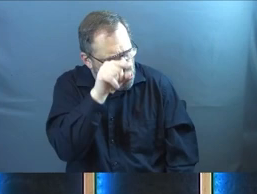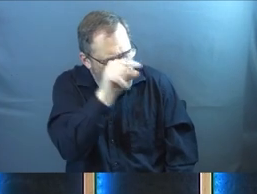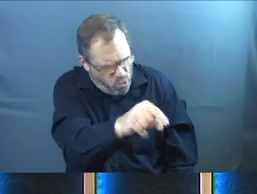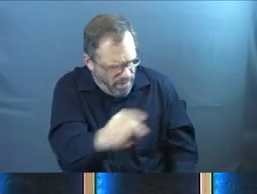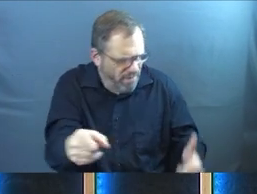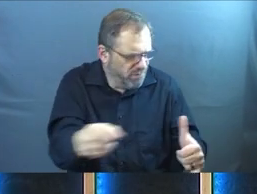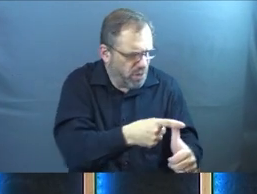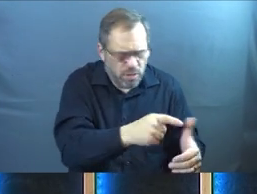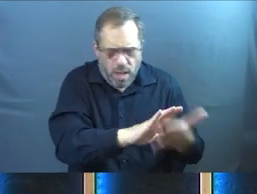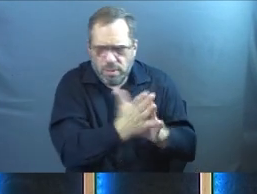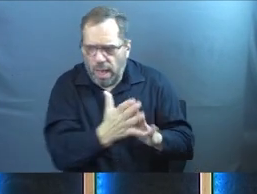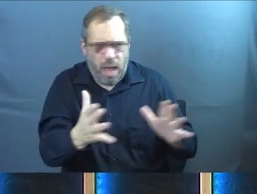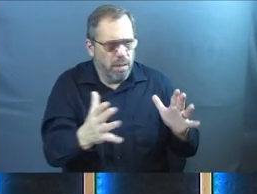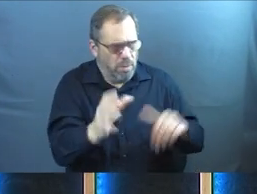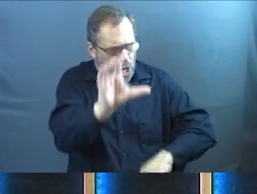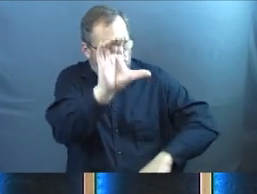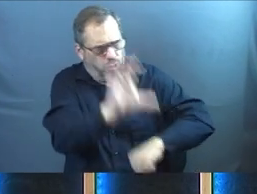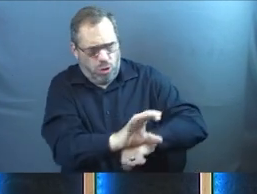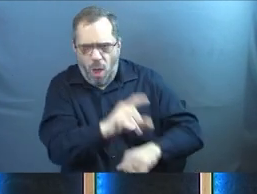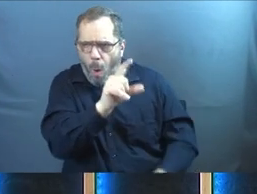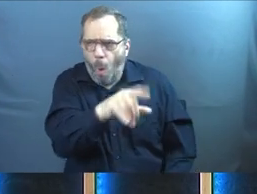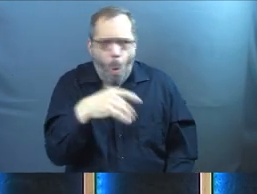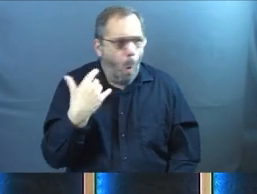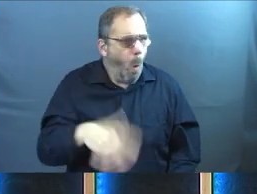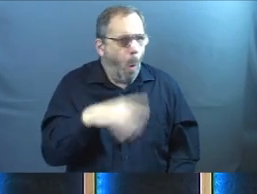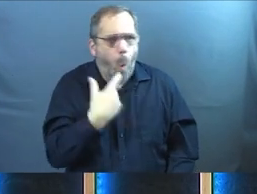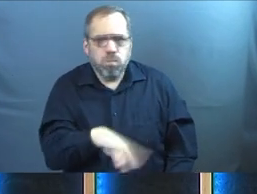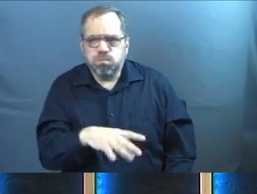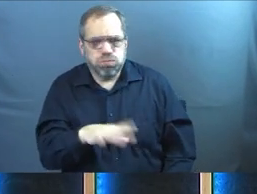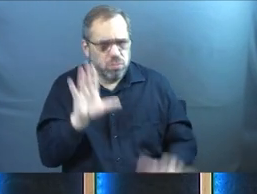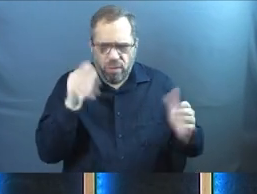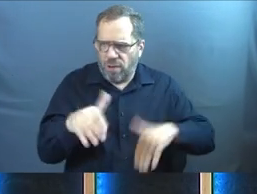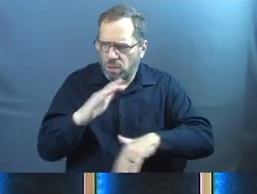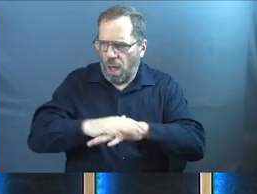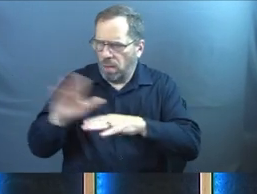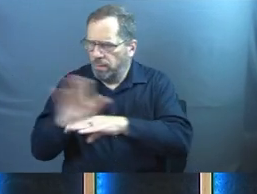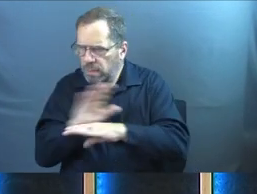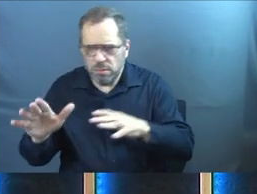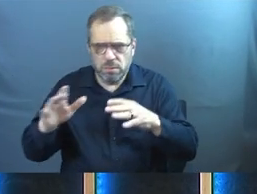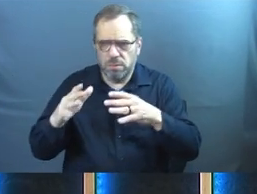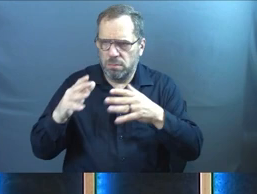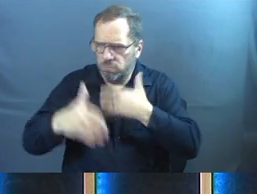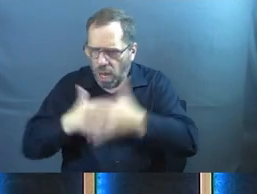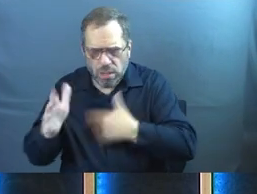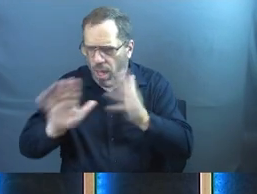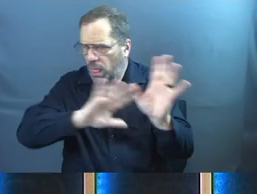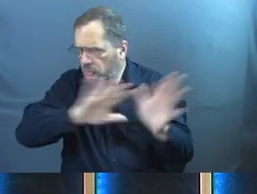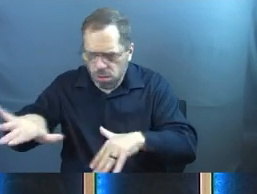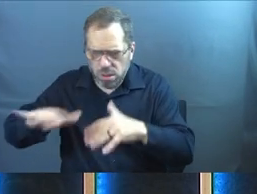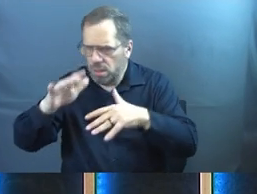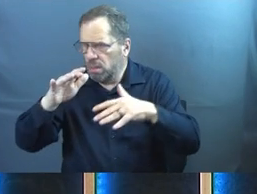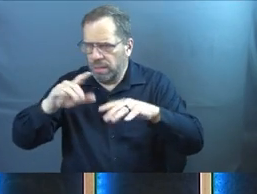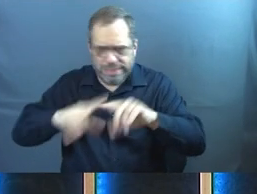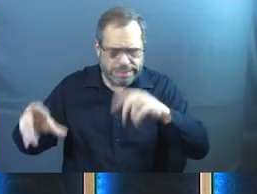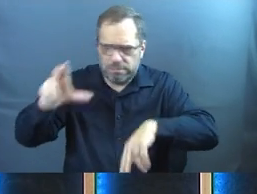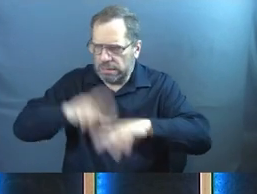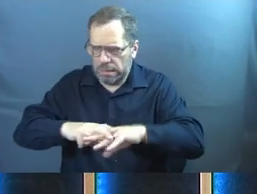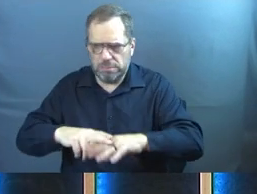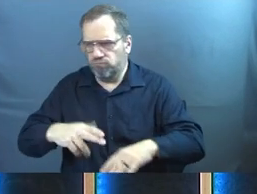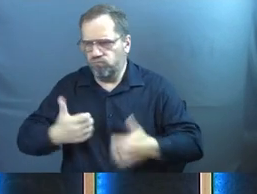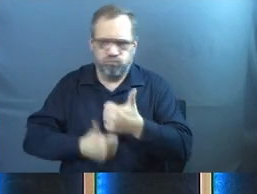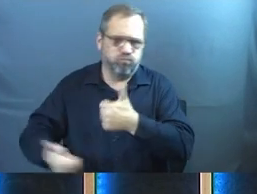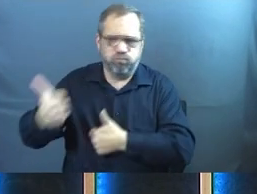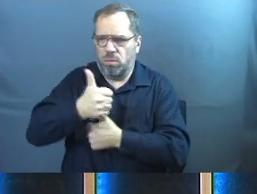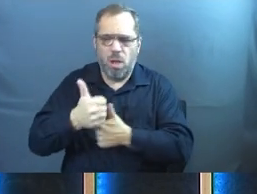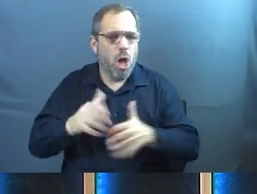guys first became a church, you guys weren't so focused on all the business and the processes and the ministries and the butts and seats and all that kind of